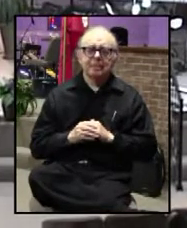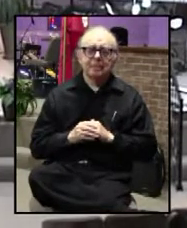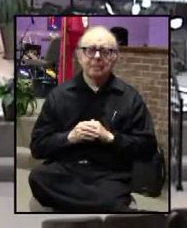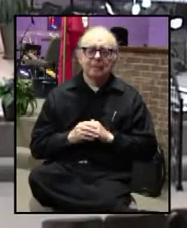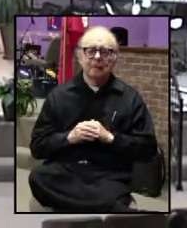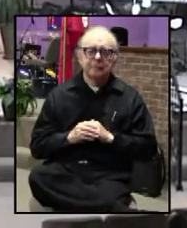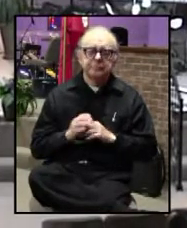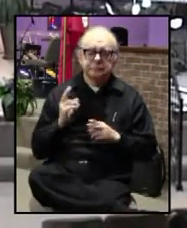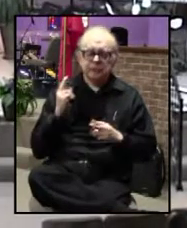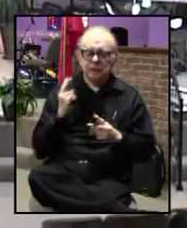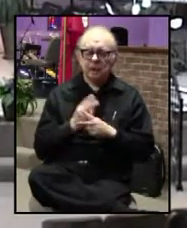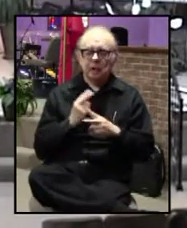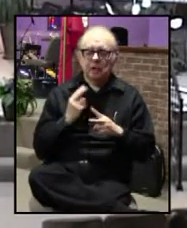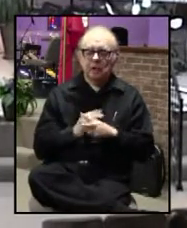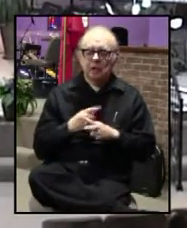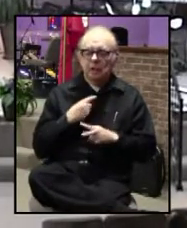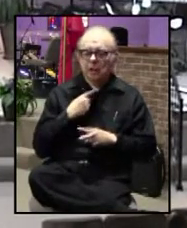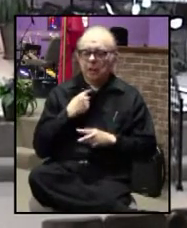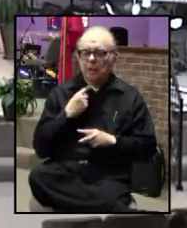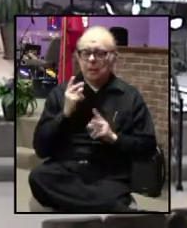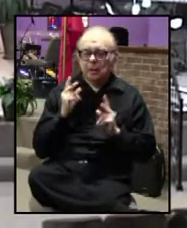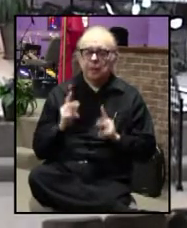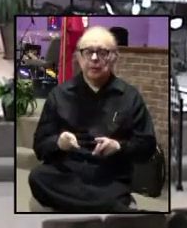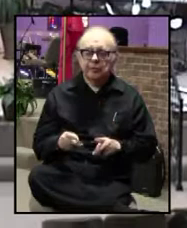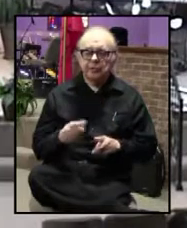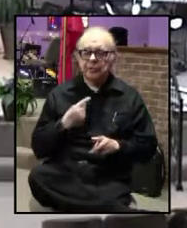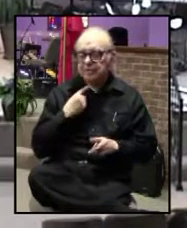The worst person to ever tell a secret to is God.